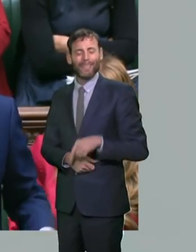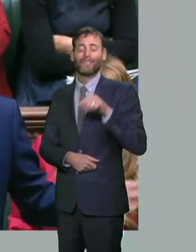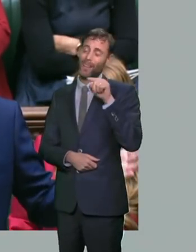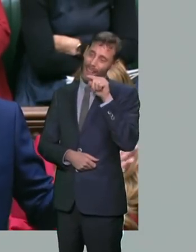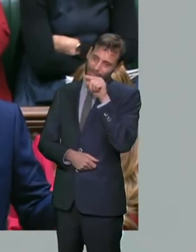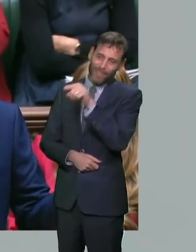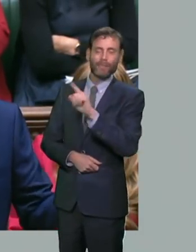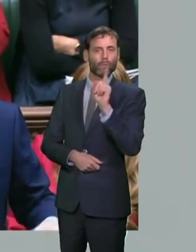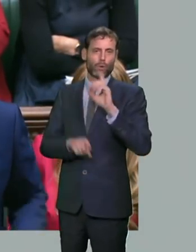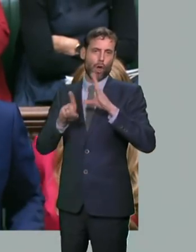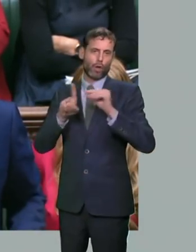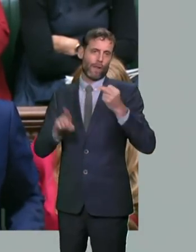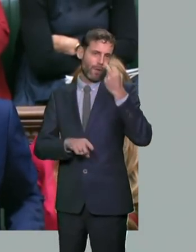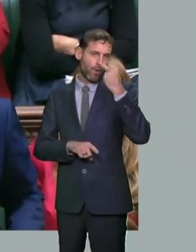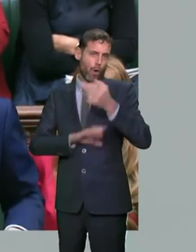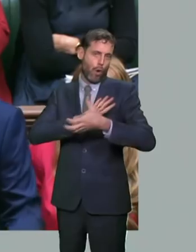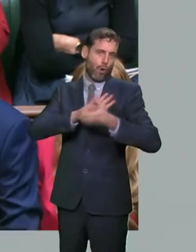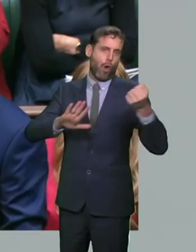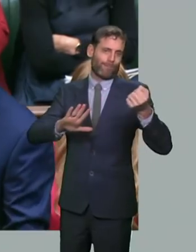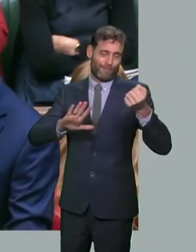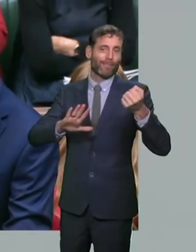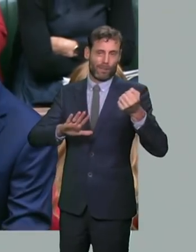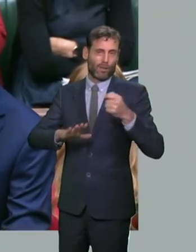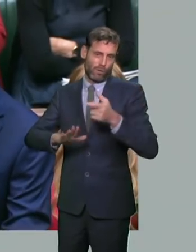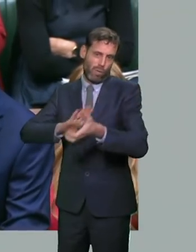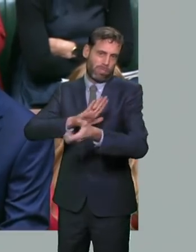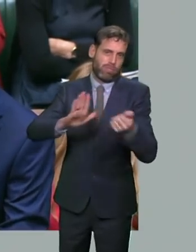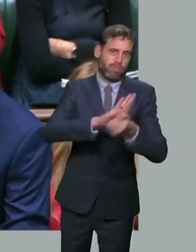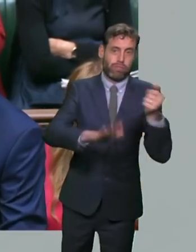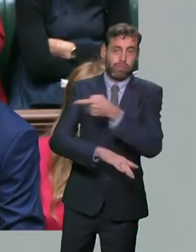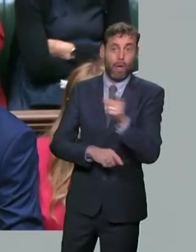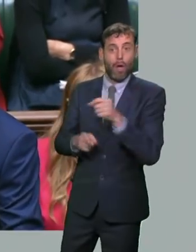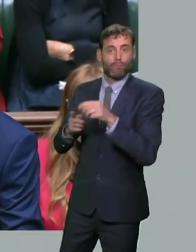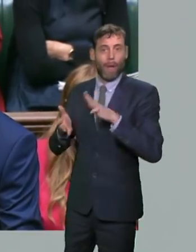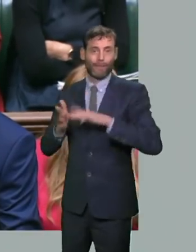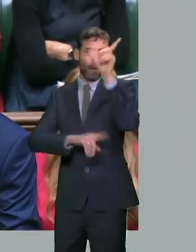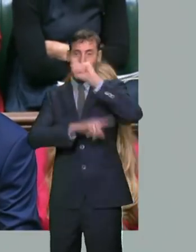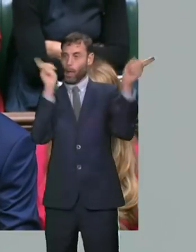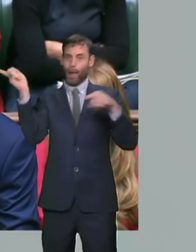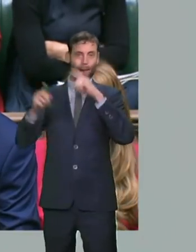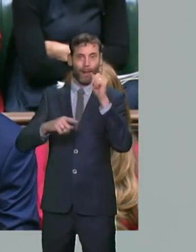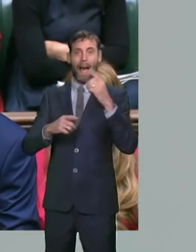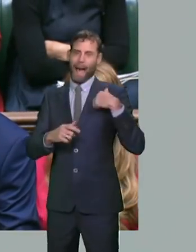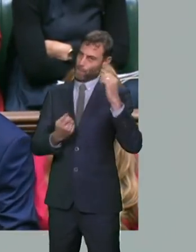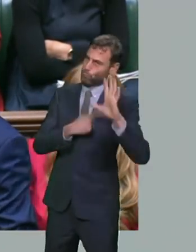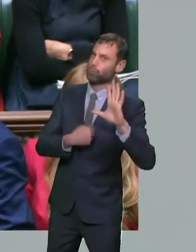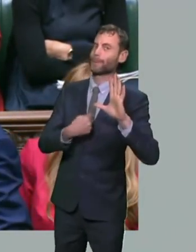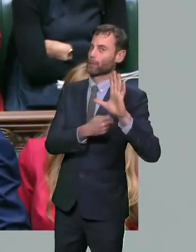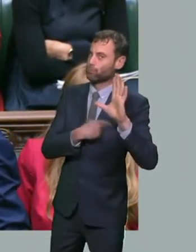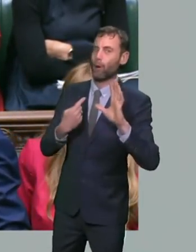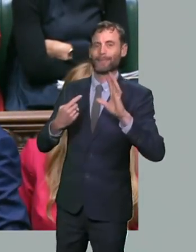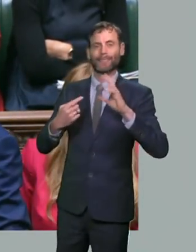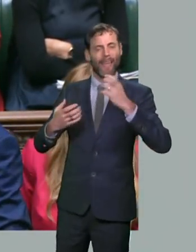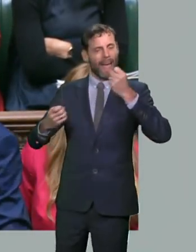A Covent Garden pickpocketing operation. The Prime Minister's the front man, distracting people with wild promises and